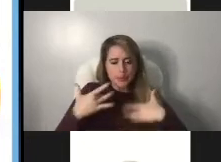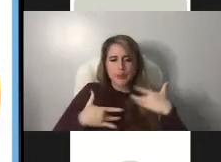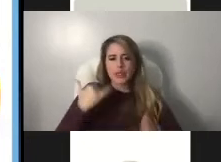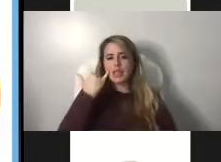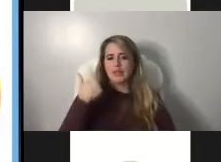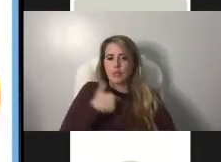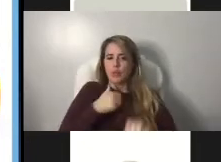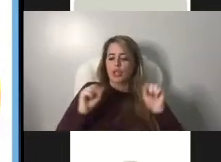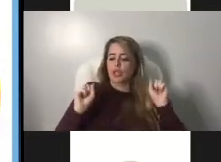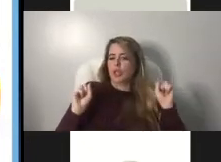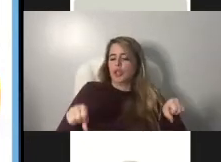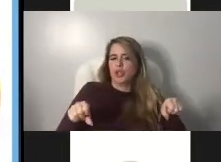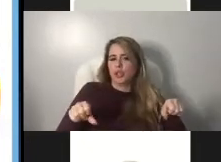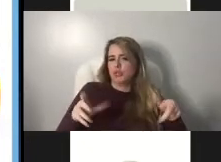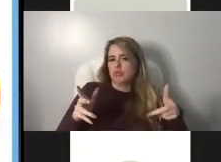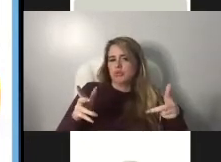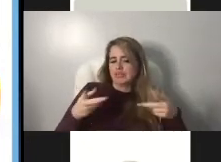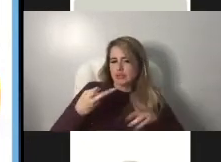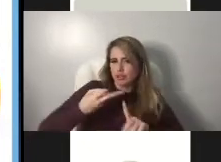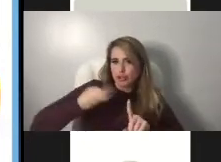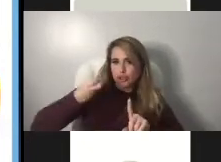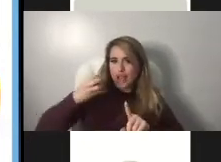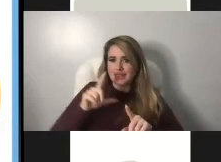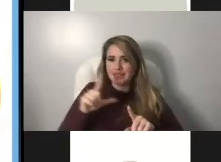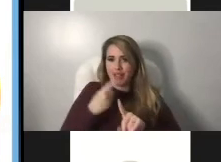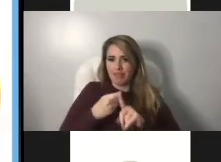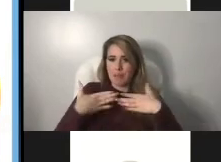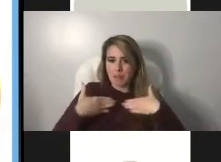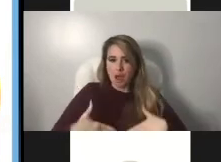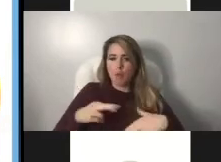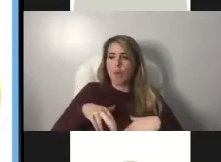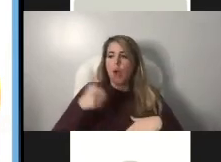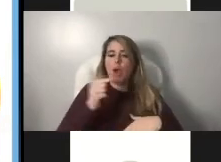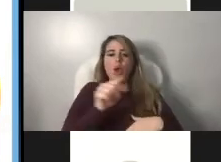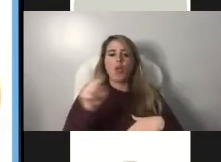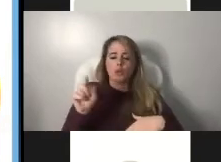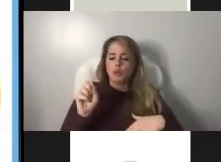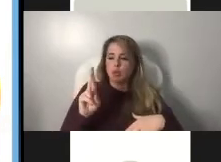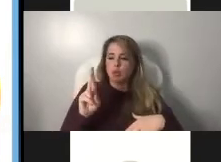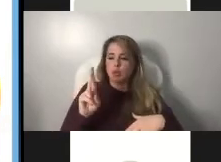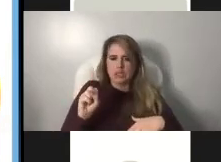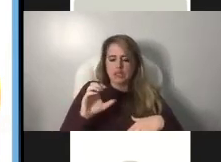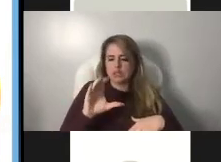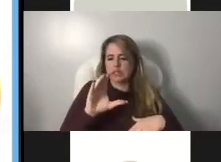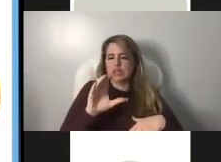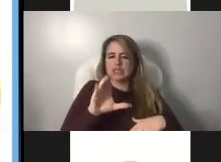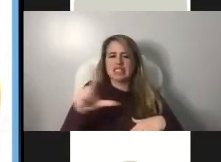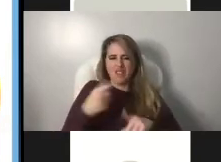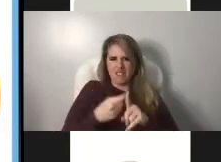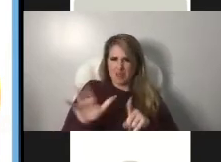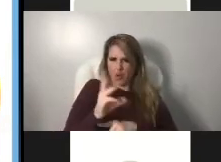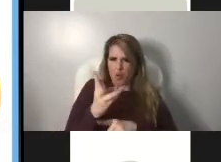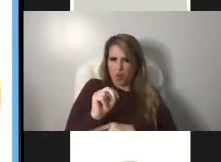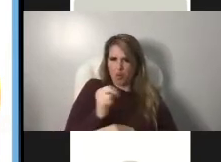could extract cells from the body or from other sources, stem cells come from the patient's own bone